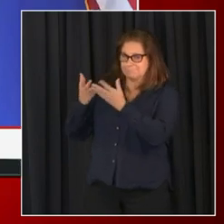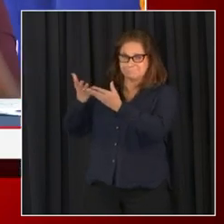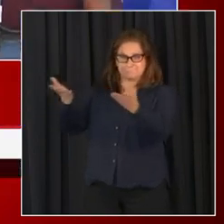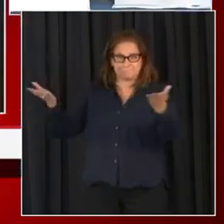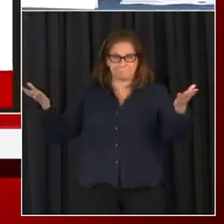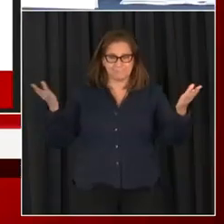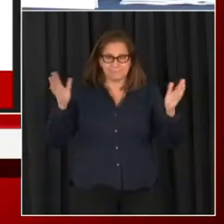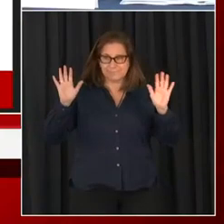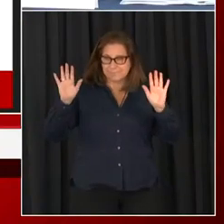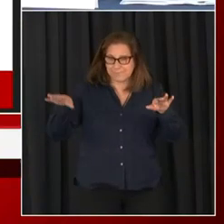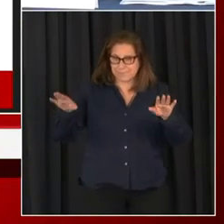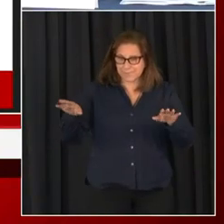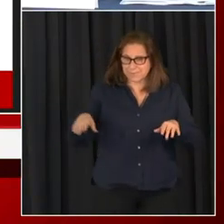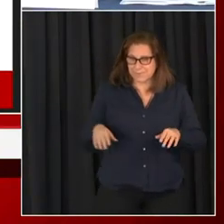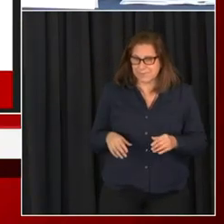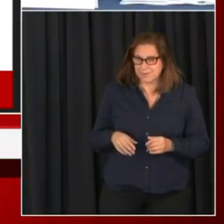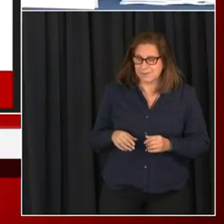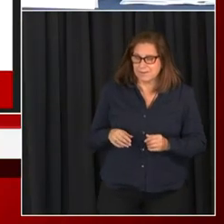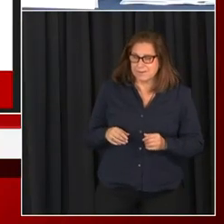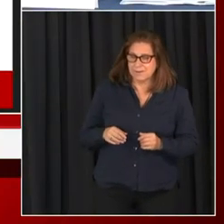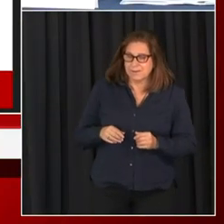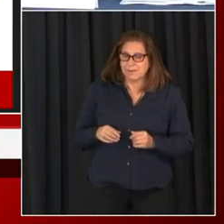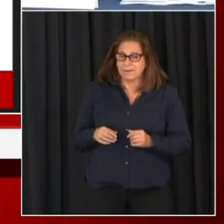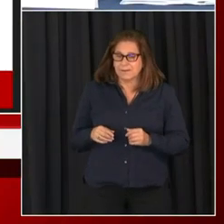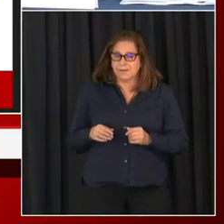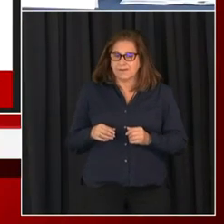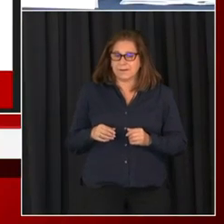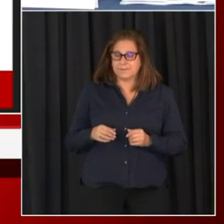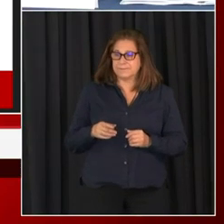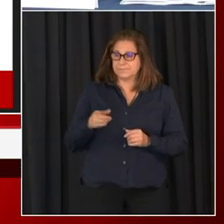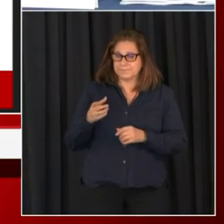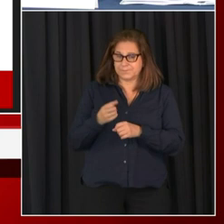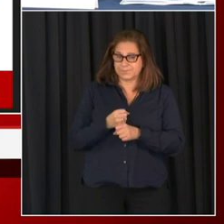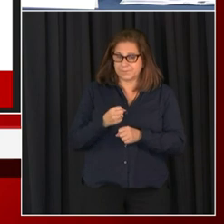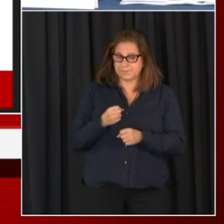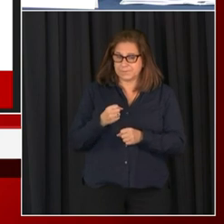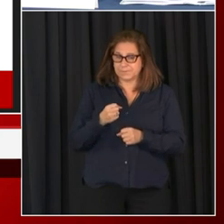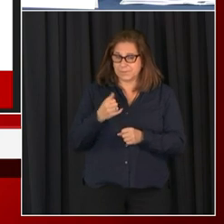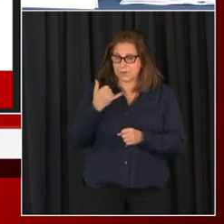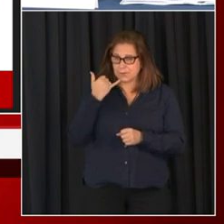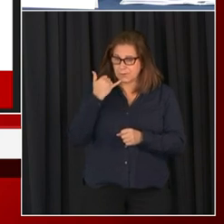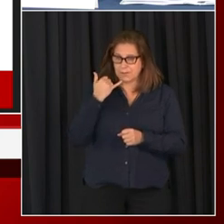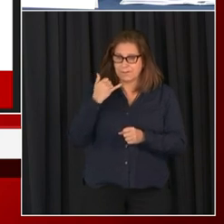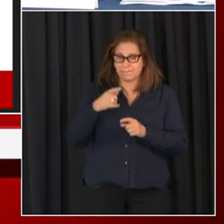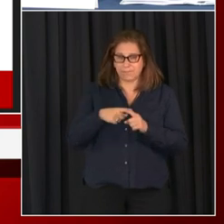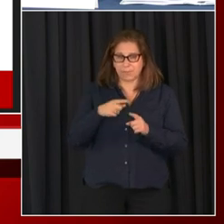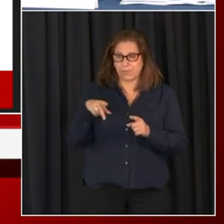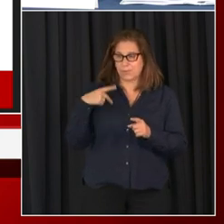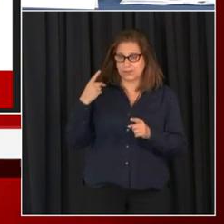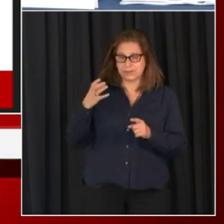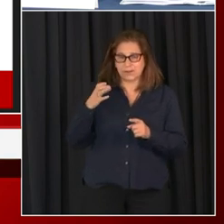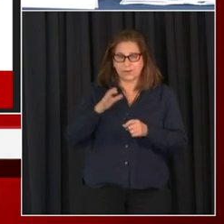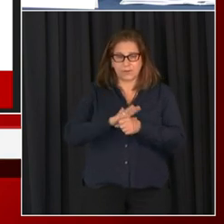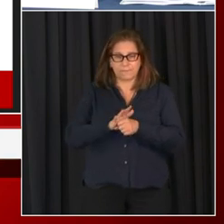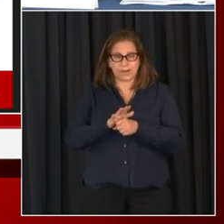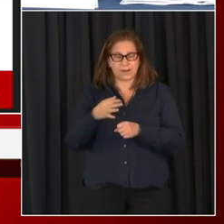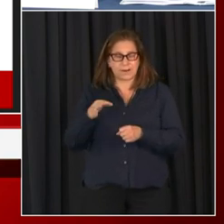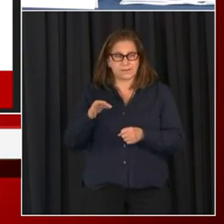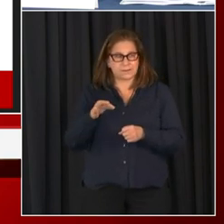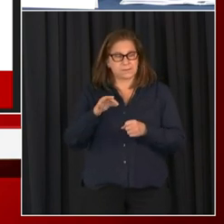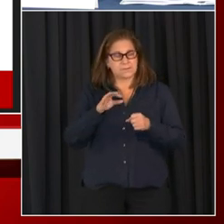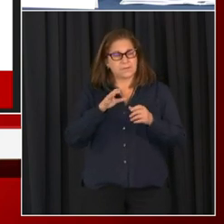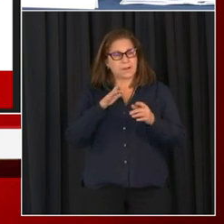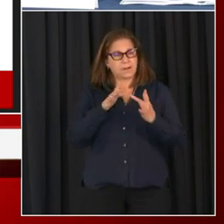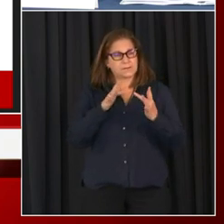call from our DC COVID-19 team, our contact trace force, we have noticed increased participation with